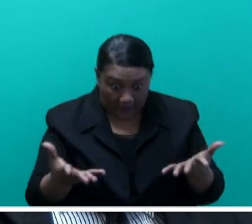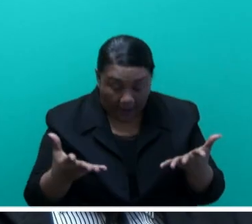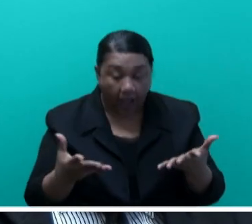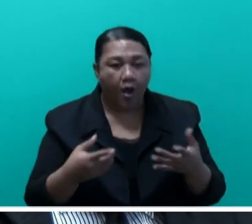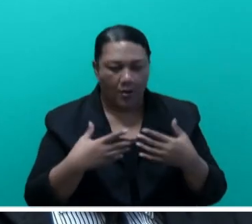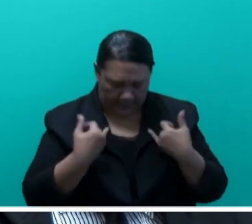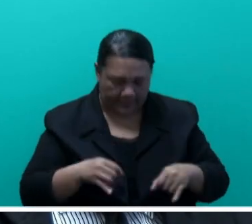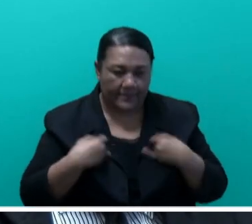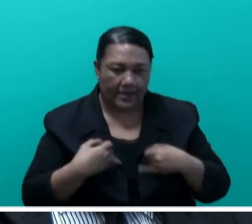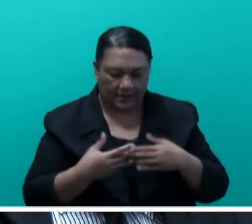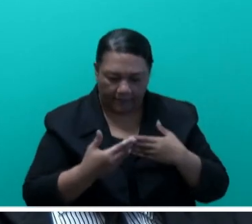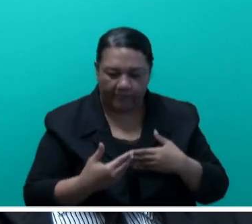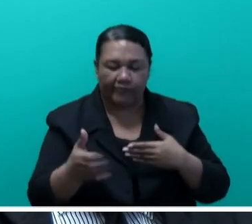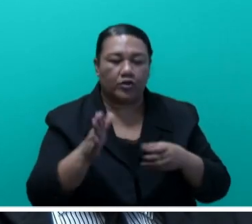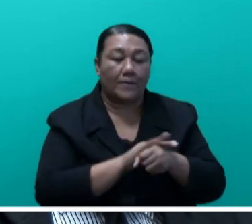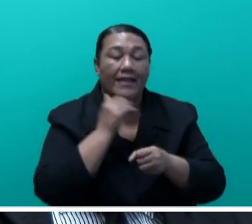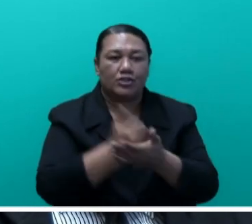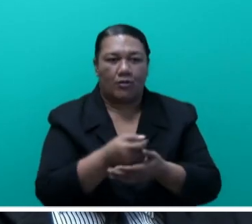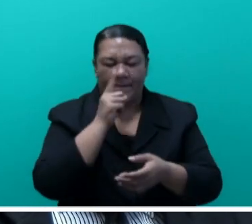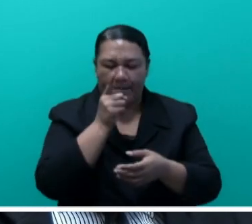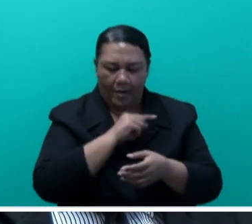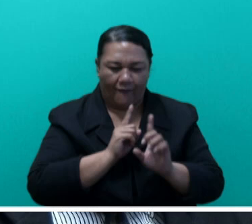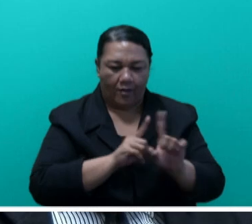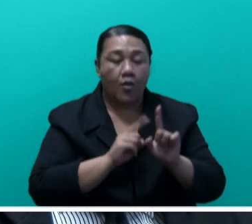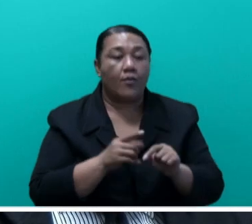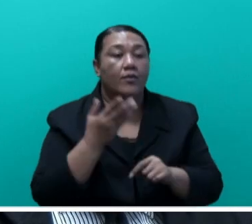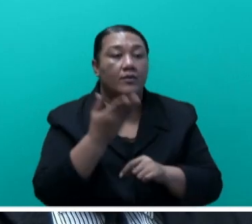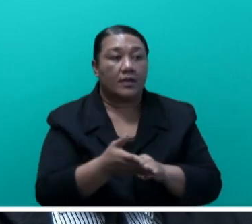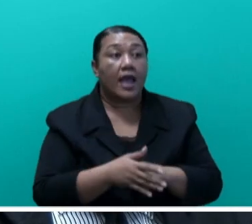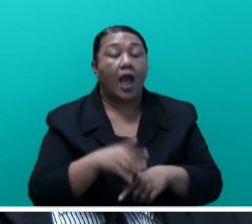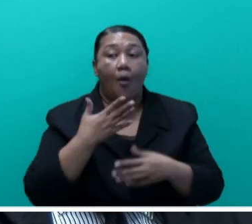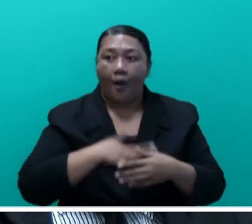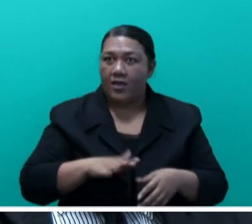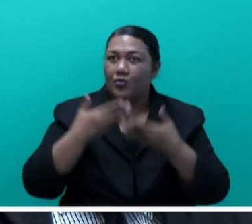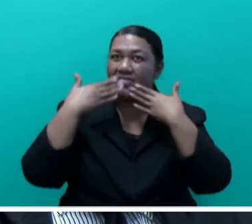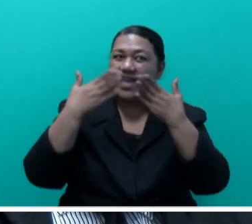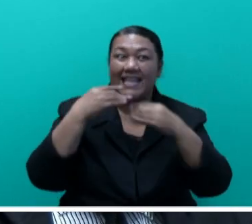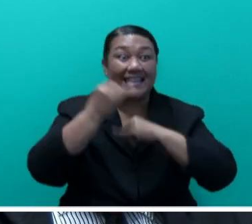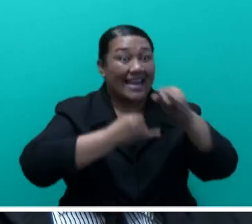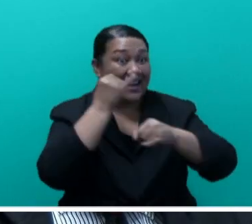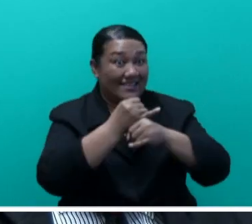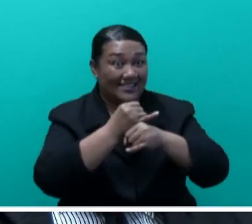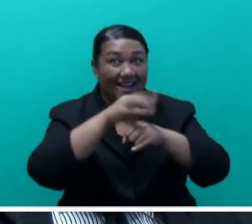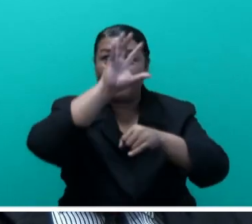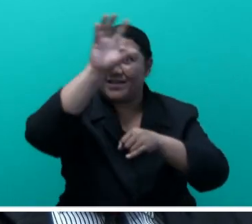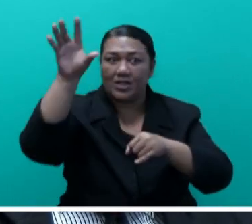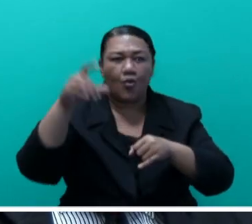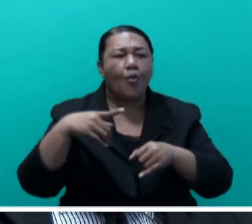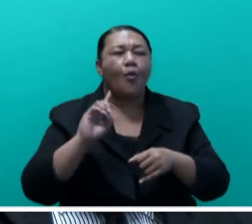people. Furthermore, I would like to acknowledge the support of our international partners who have shared their expertise